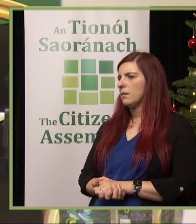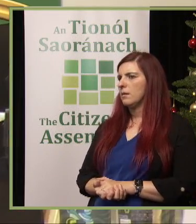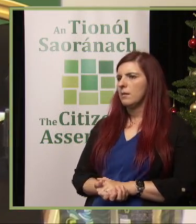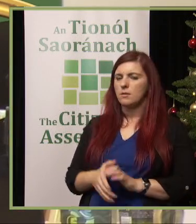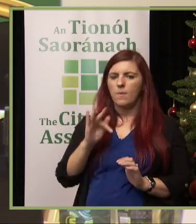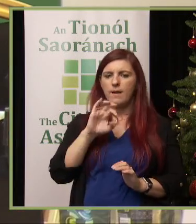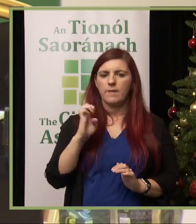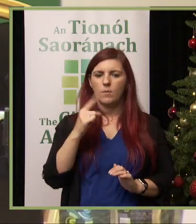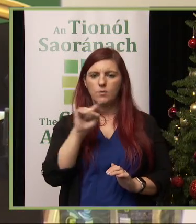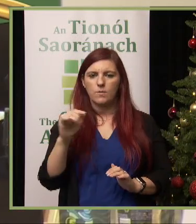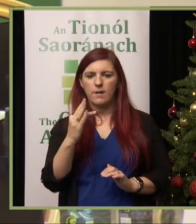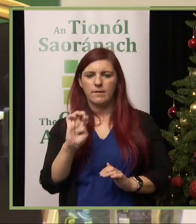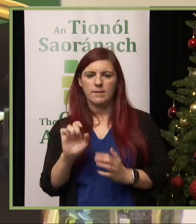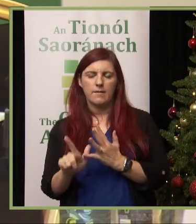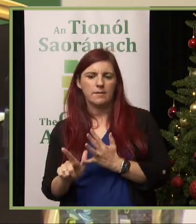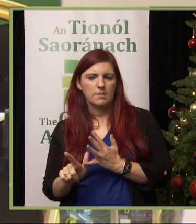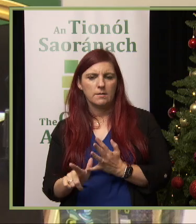to FE7.